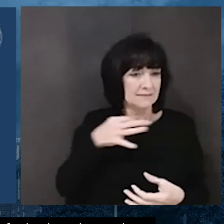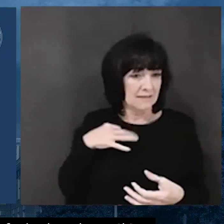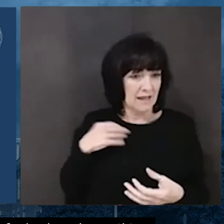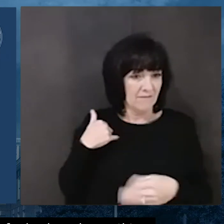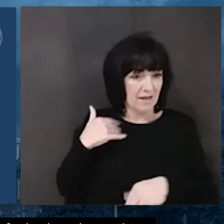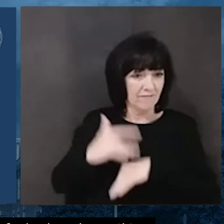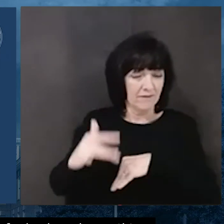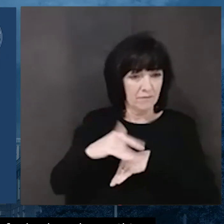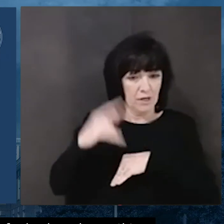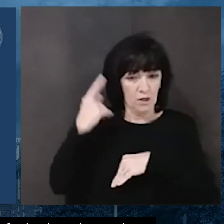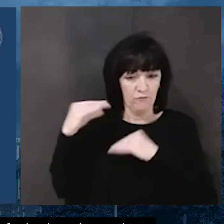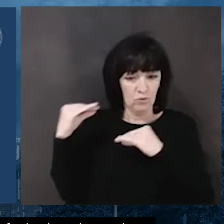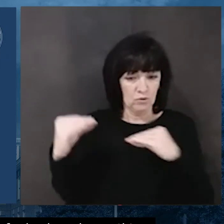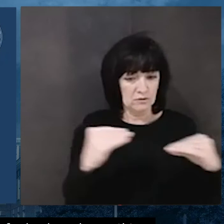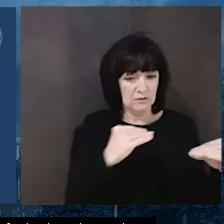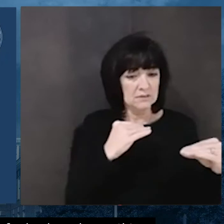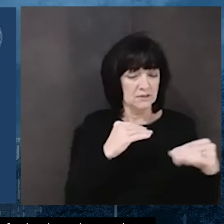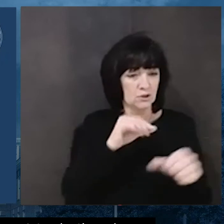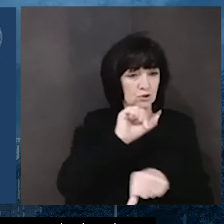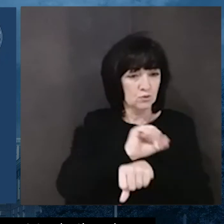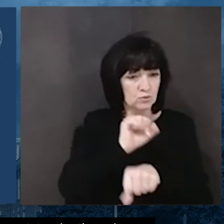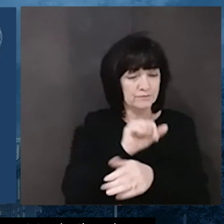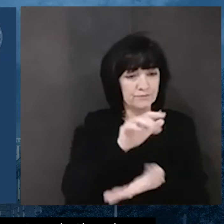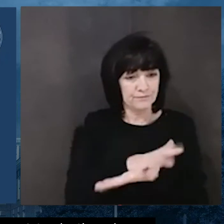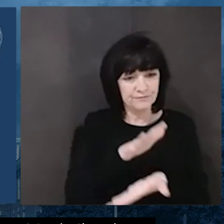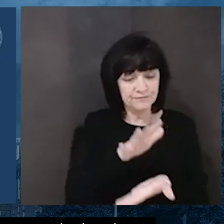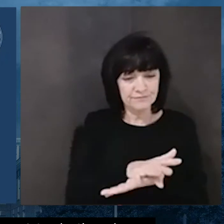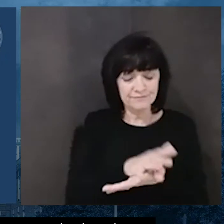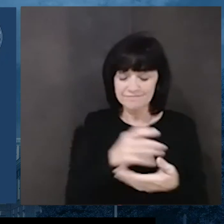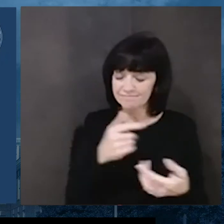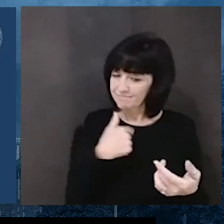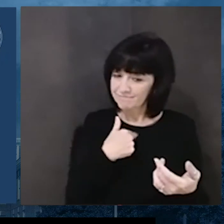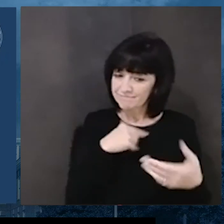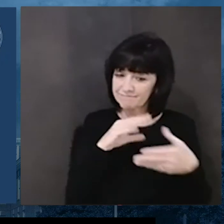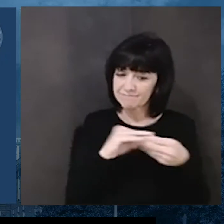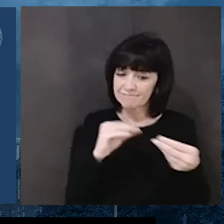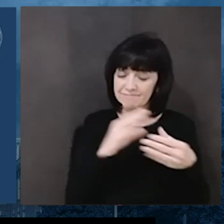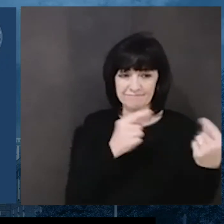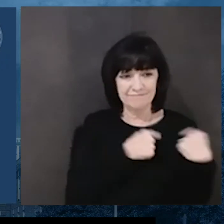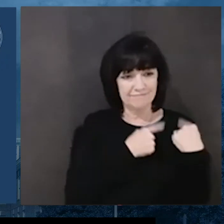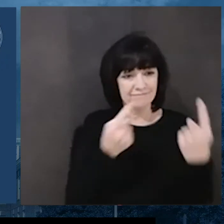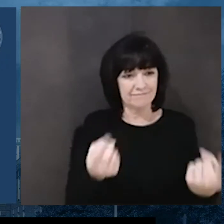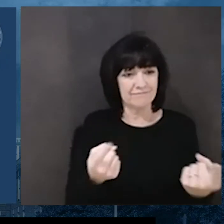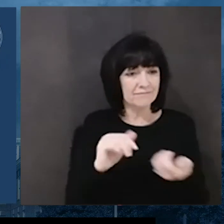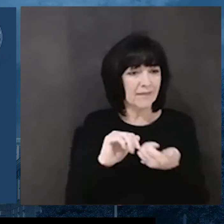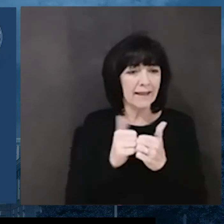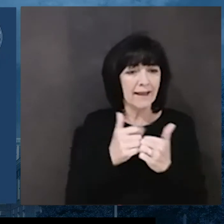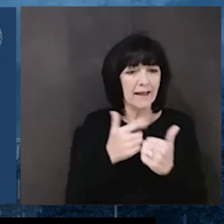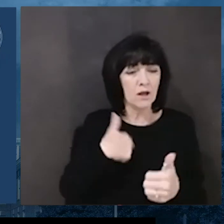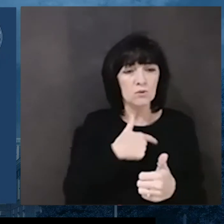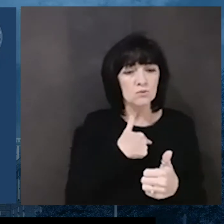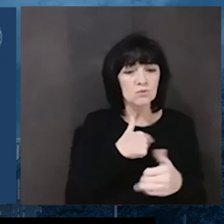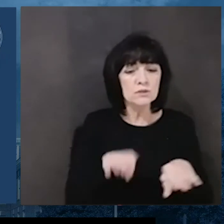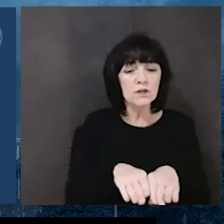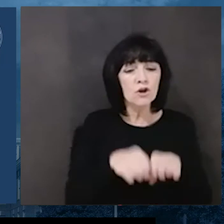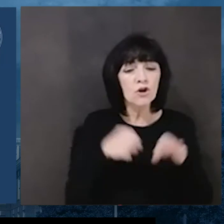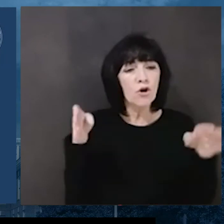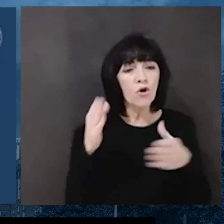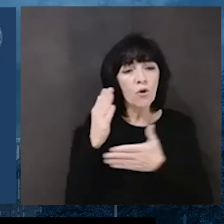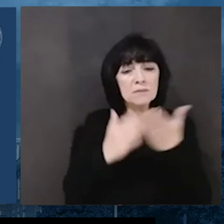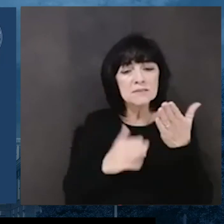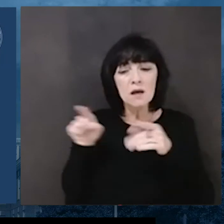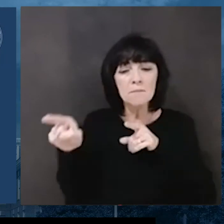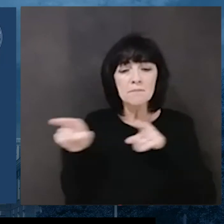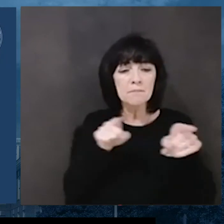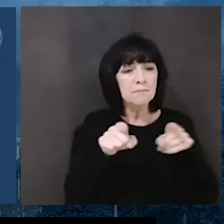the decision, I've said for some time, the decision about how to reopen sectors of our economy and how to reopen